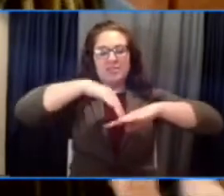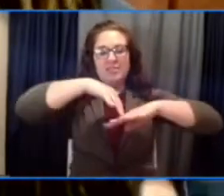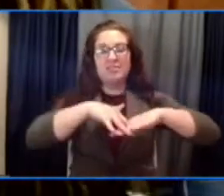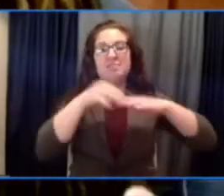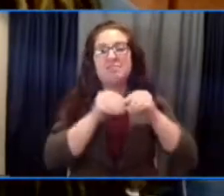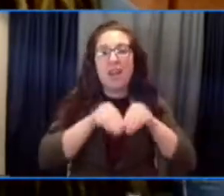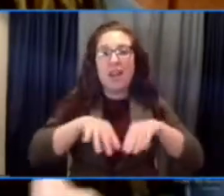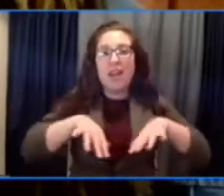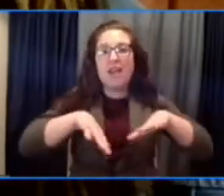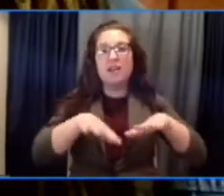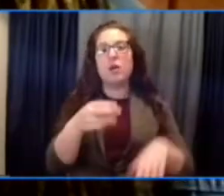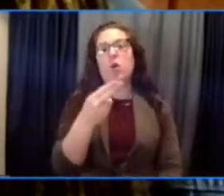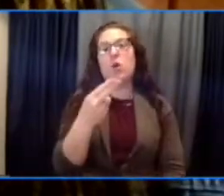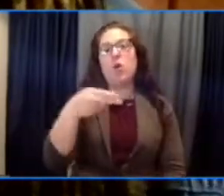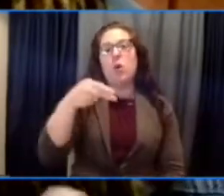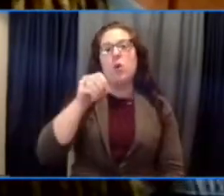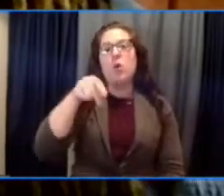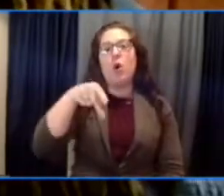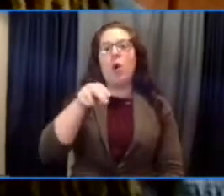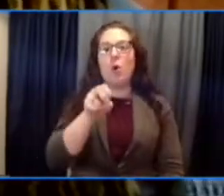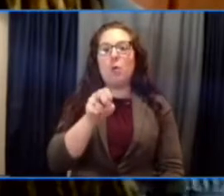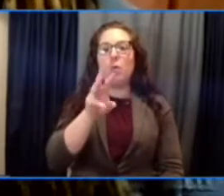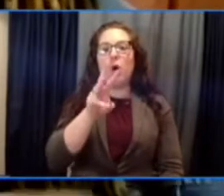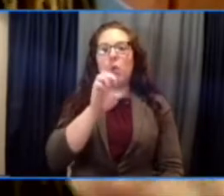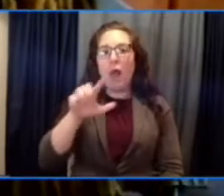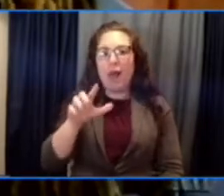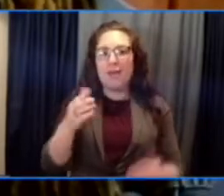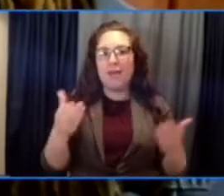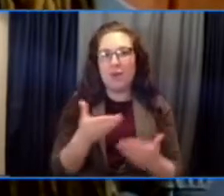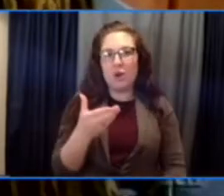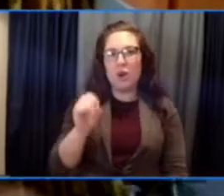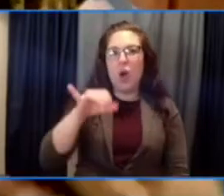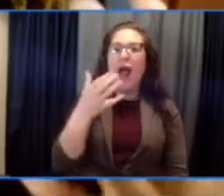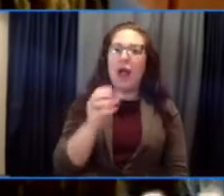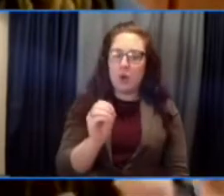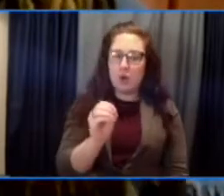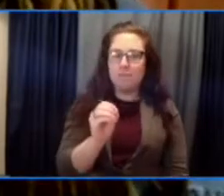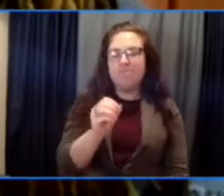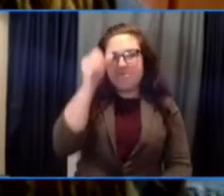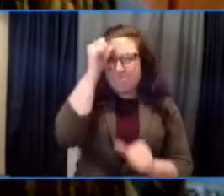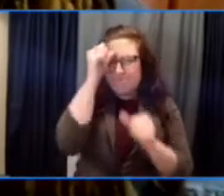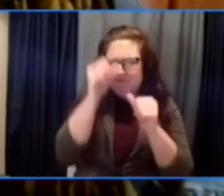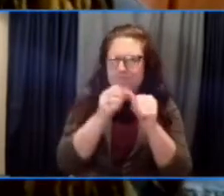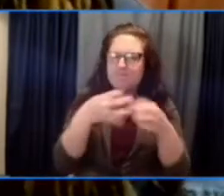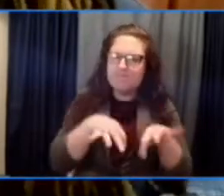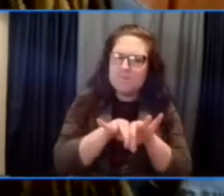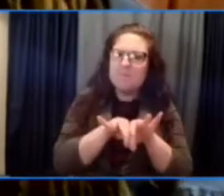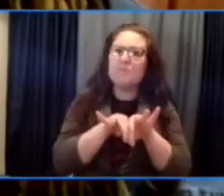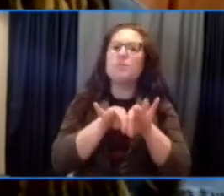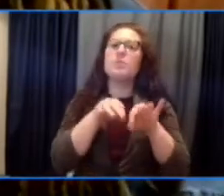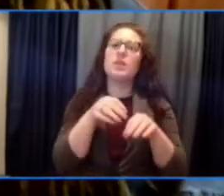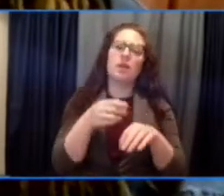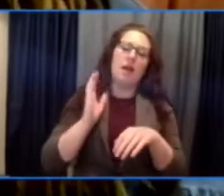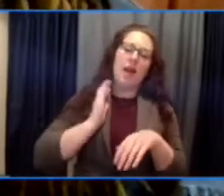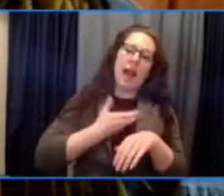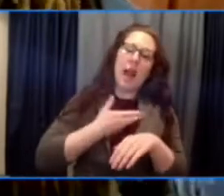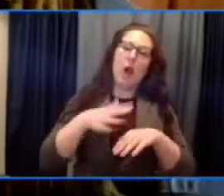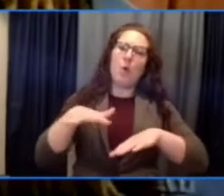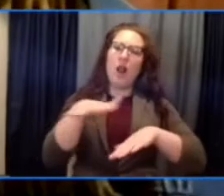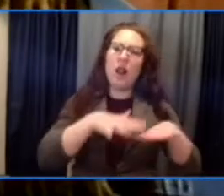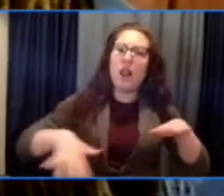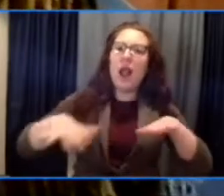of the Hopewell and Shawnee people in Ohio. And we must remember that we all live on stolen and sacred land, and